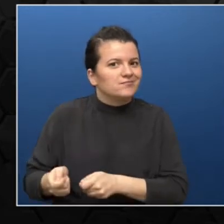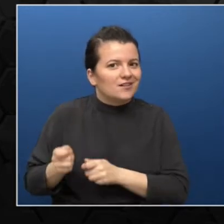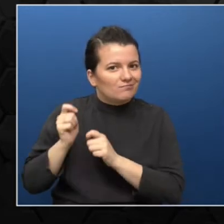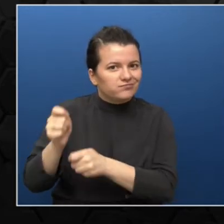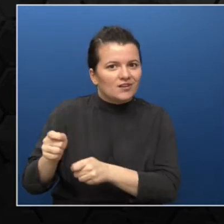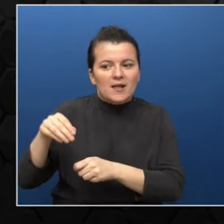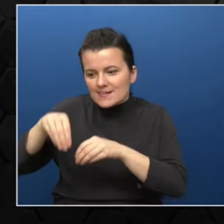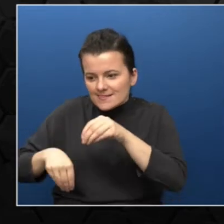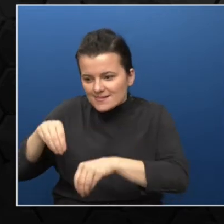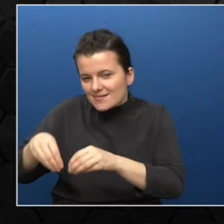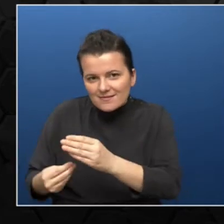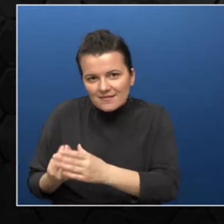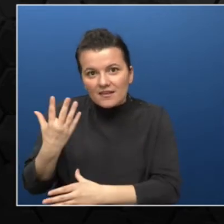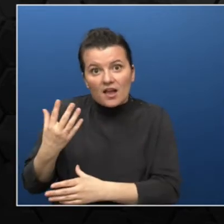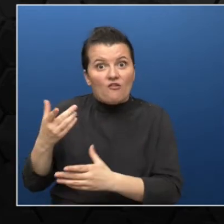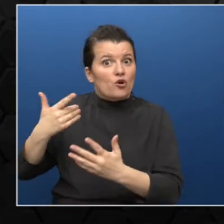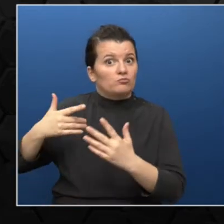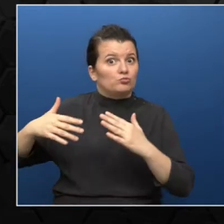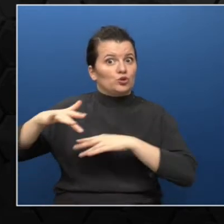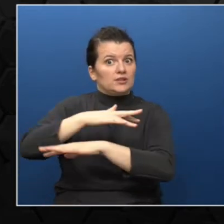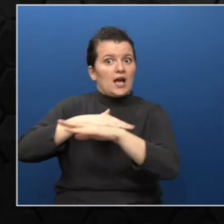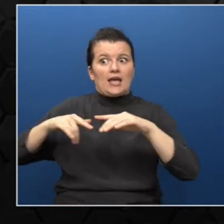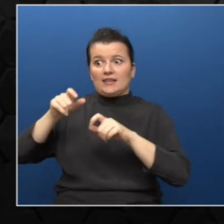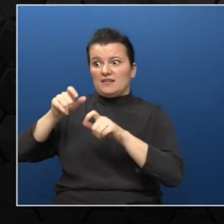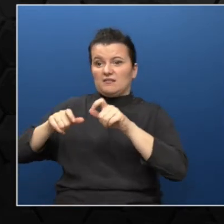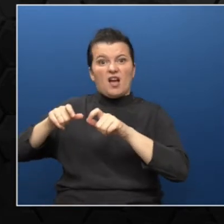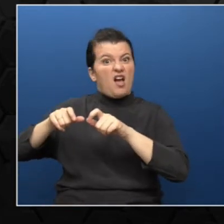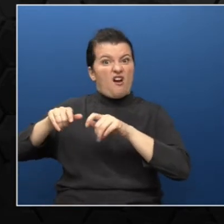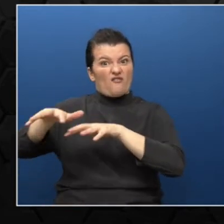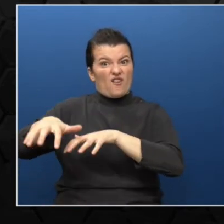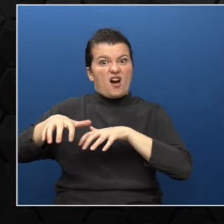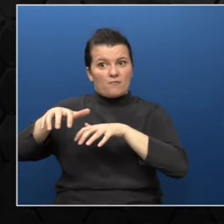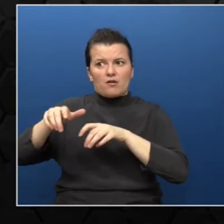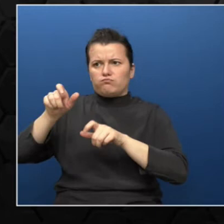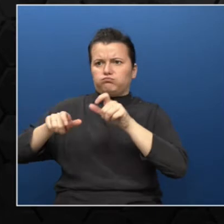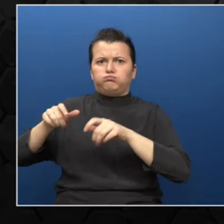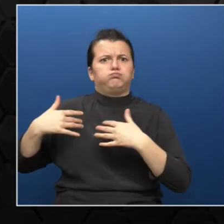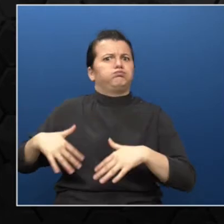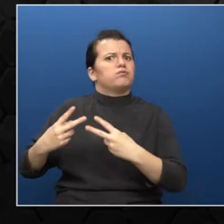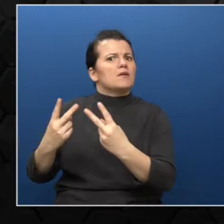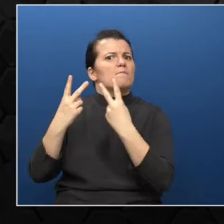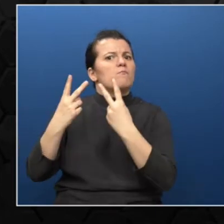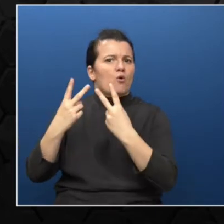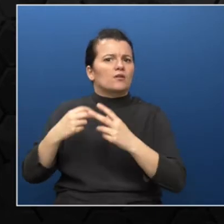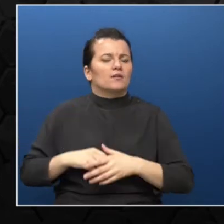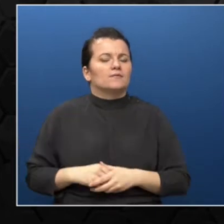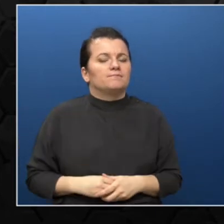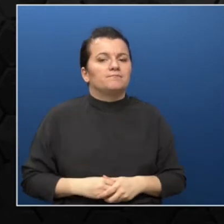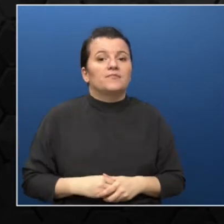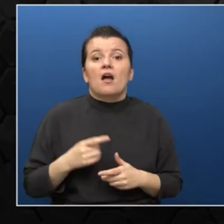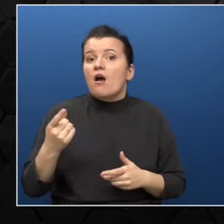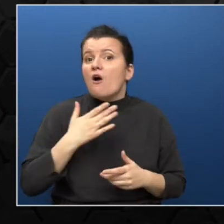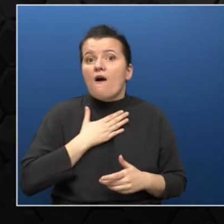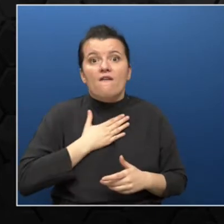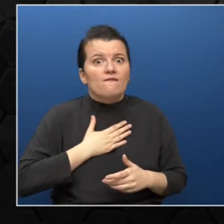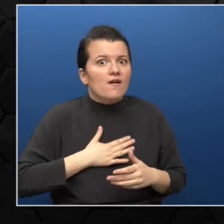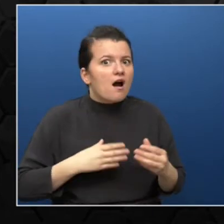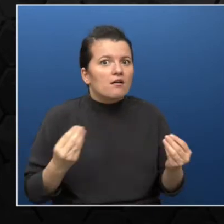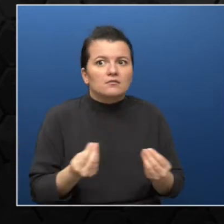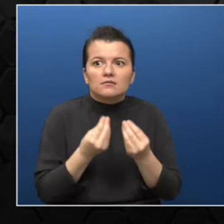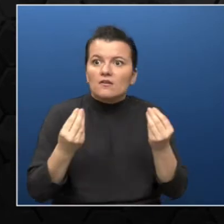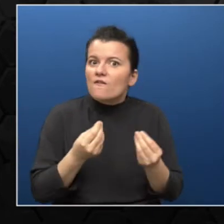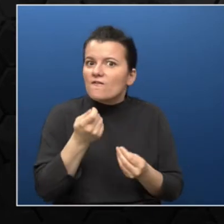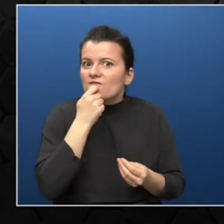society. However, I think we can all agree that if we want to cook some delicious